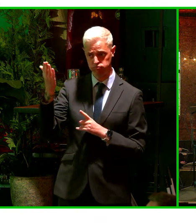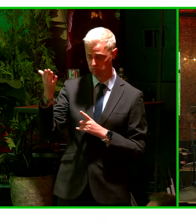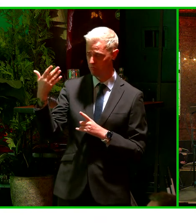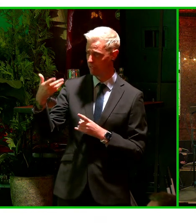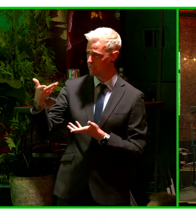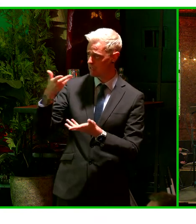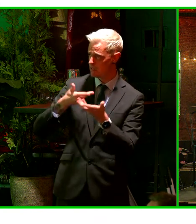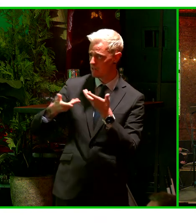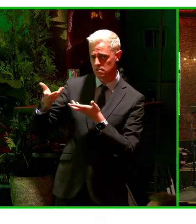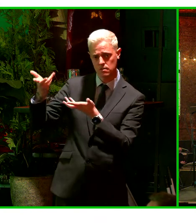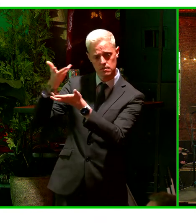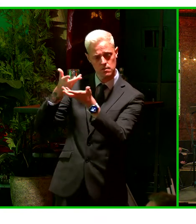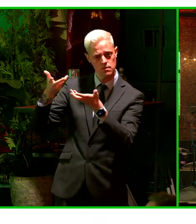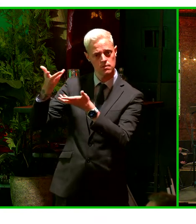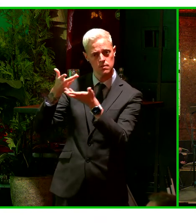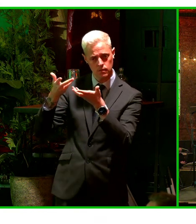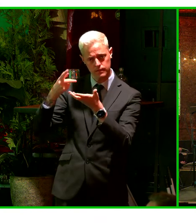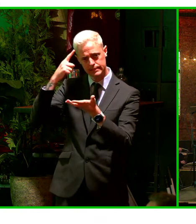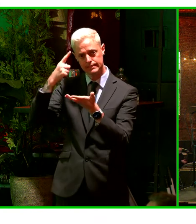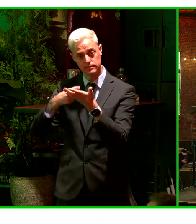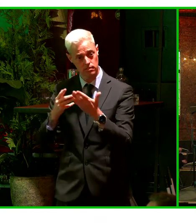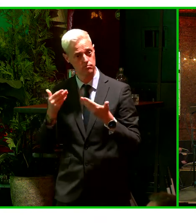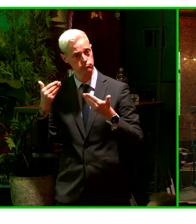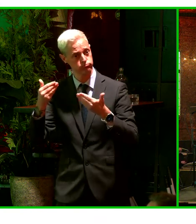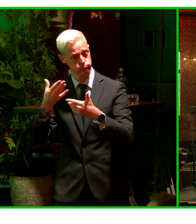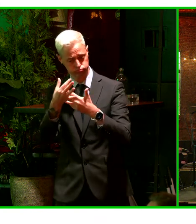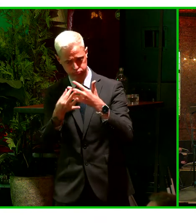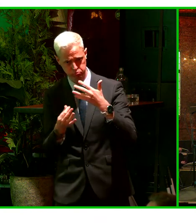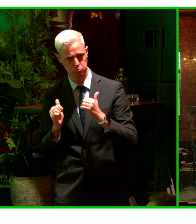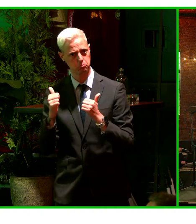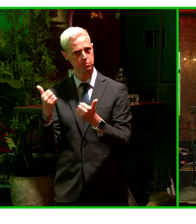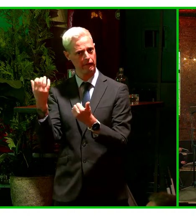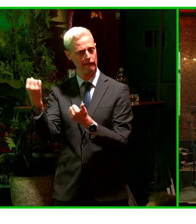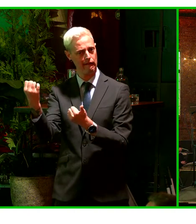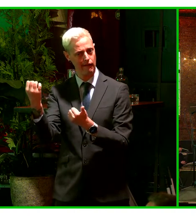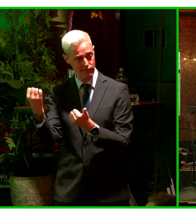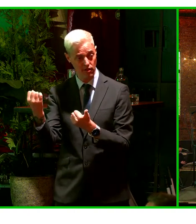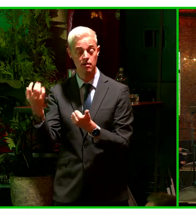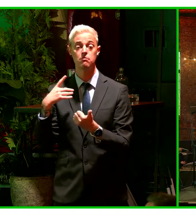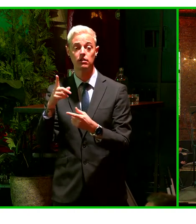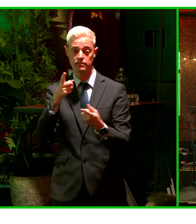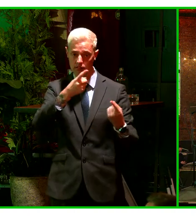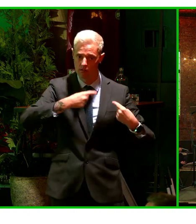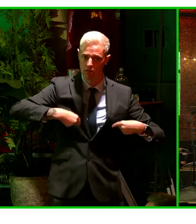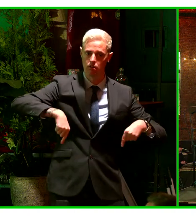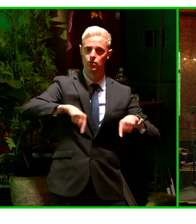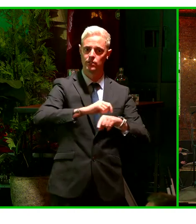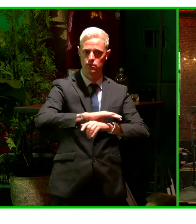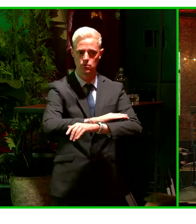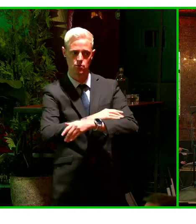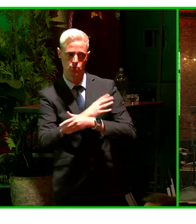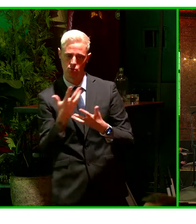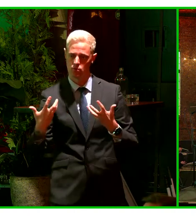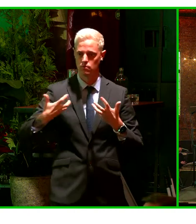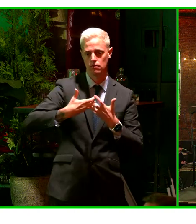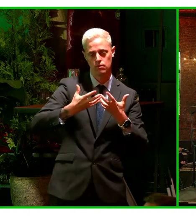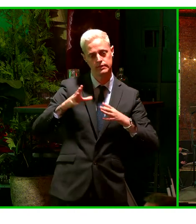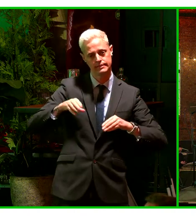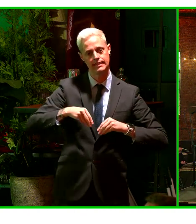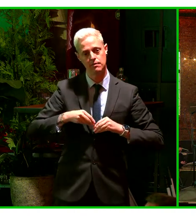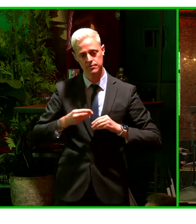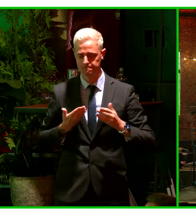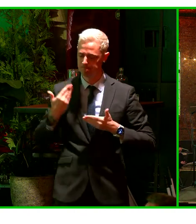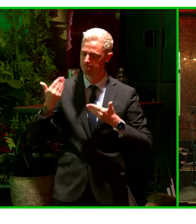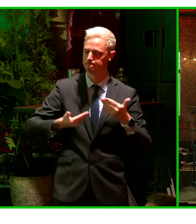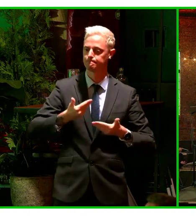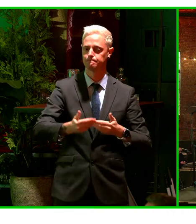having conversations about it, we're seeing great decisions being made. We need the kind of the follow through in that space. But you know, we've got a